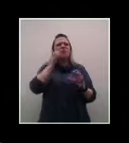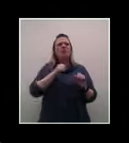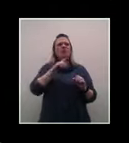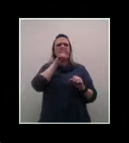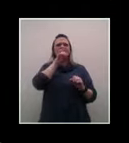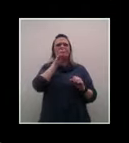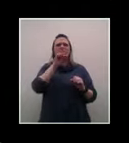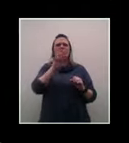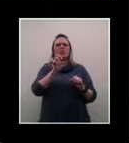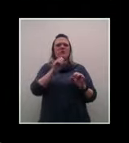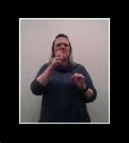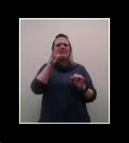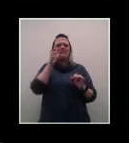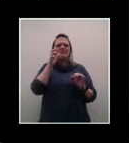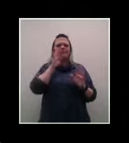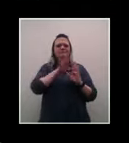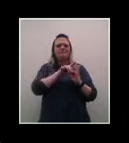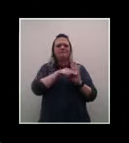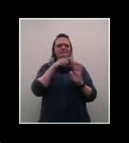because we're getting some background noise?